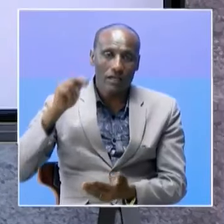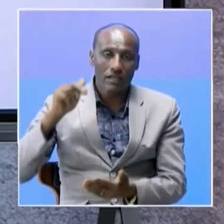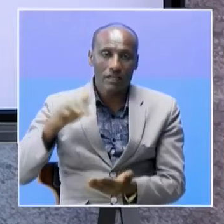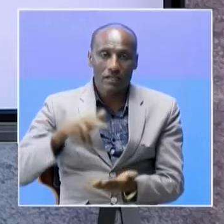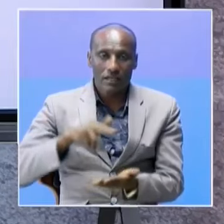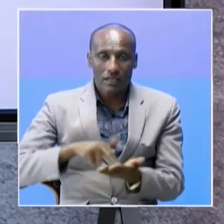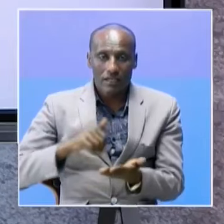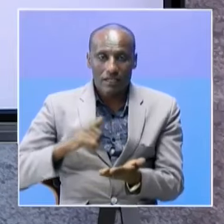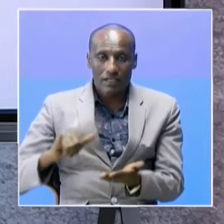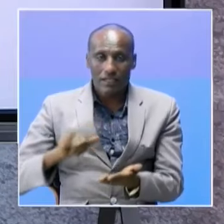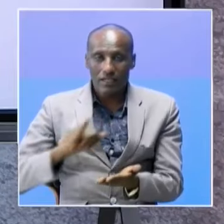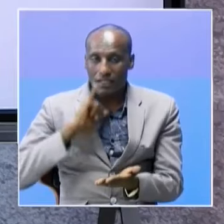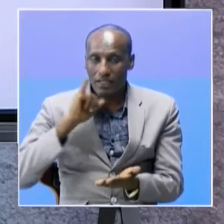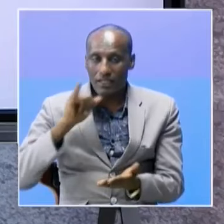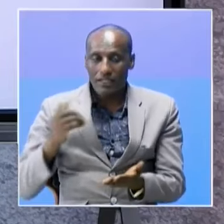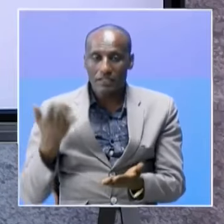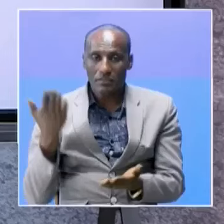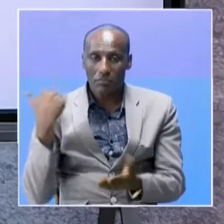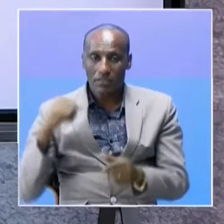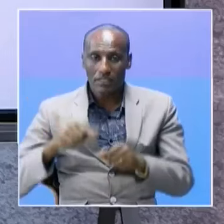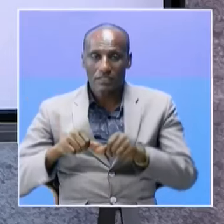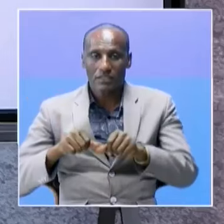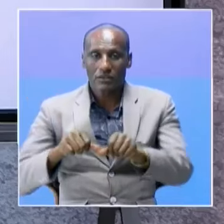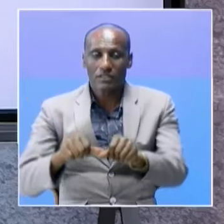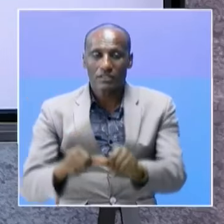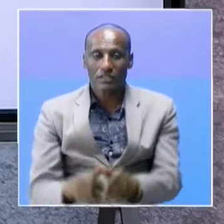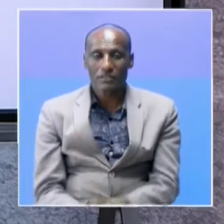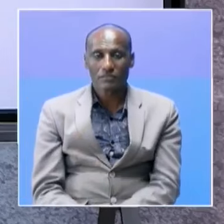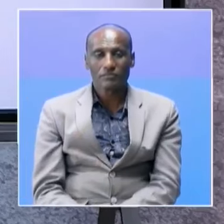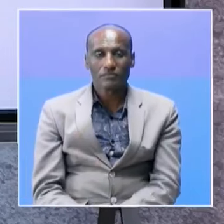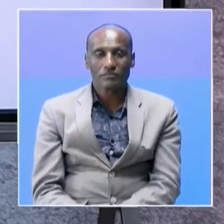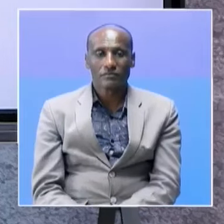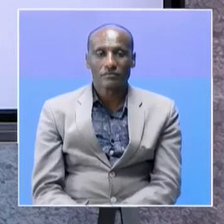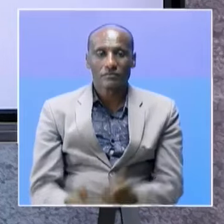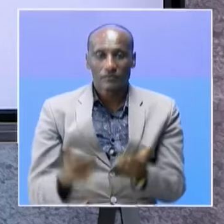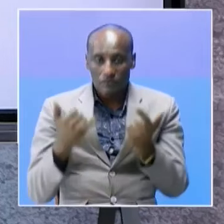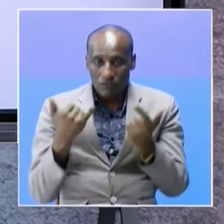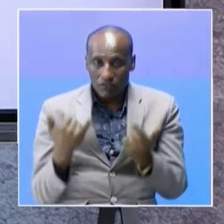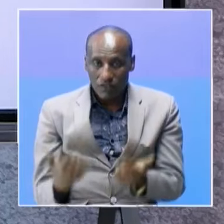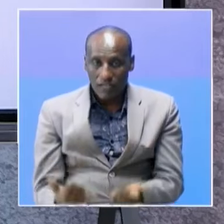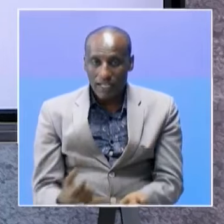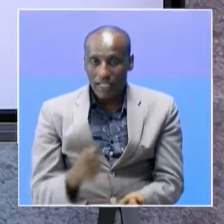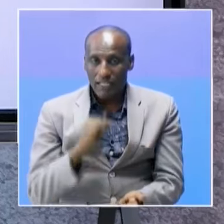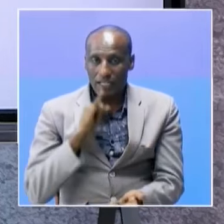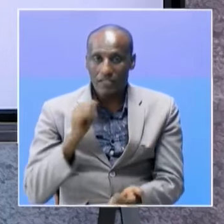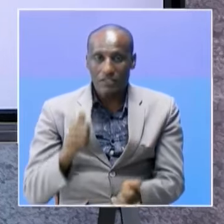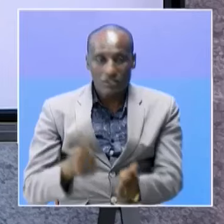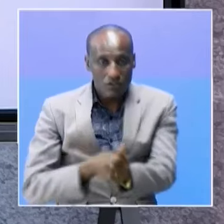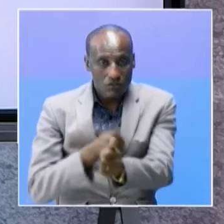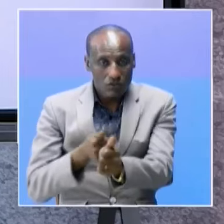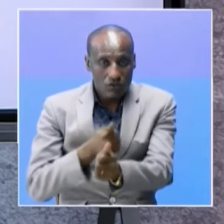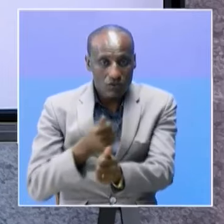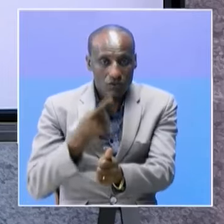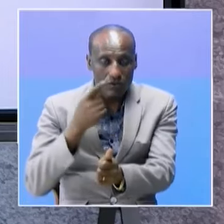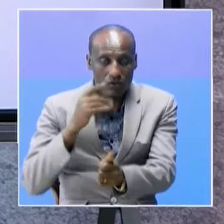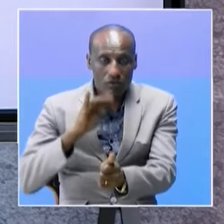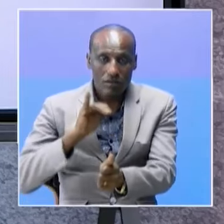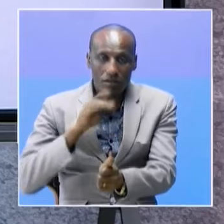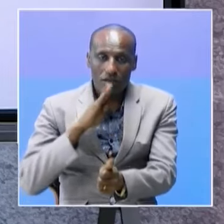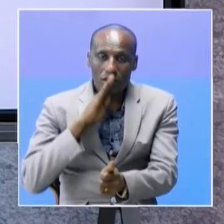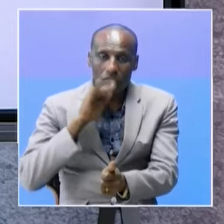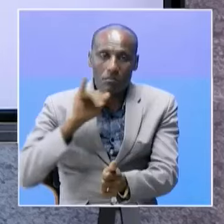them? In such a context, we said that while is followed by the longest action, which is